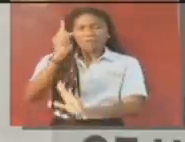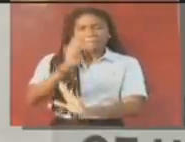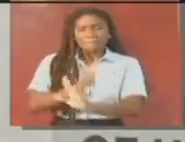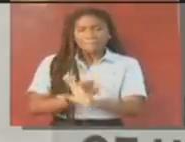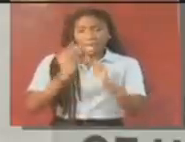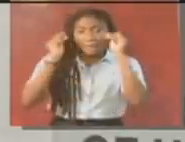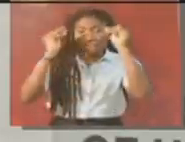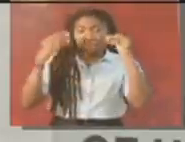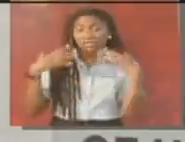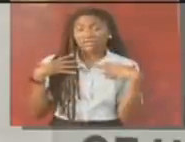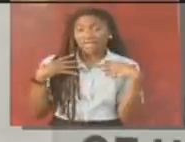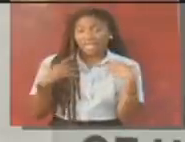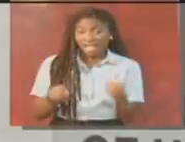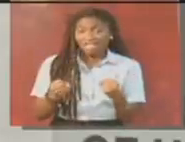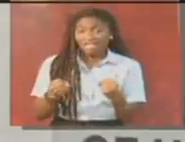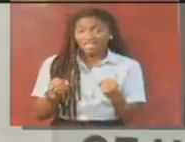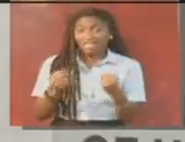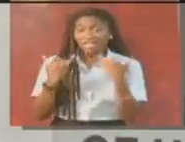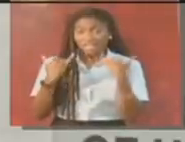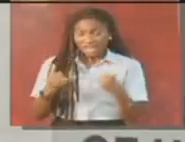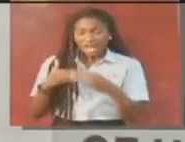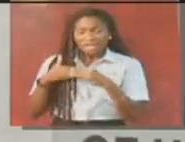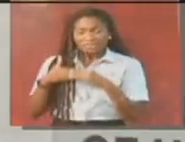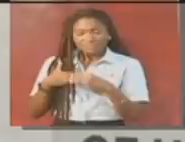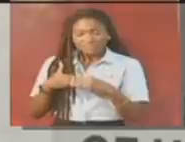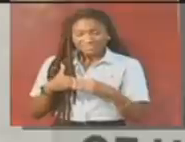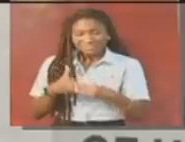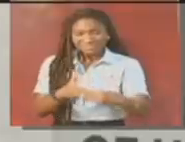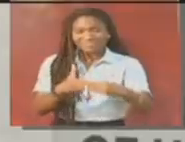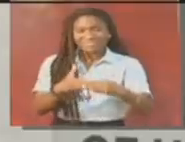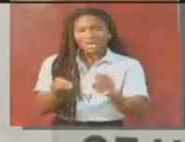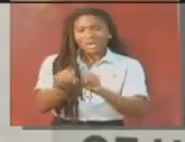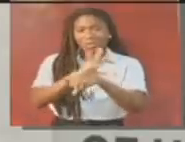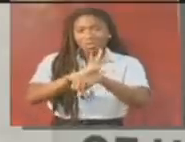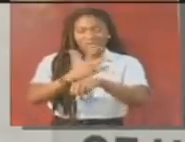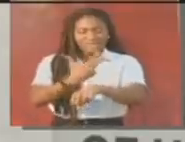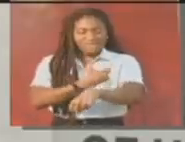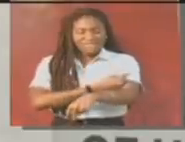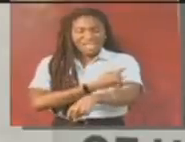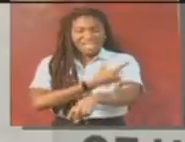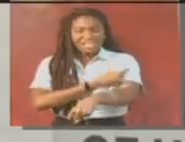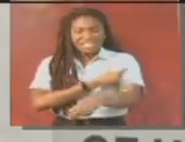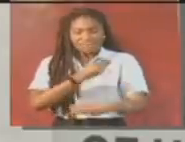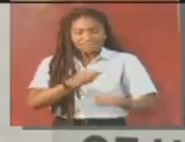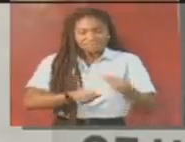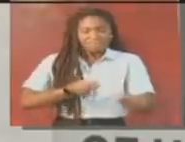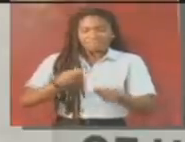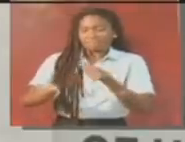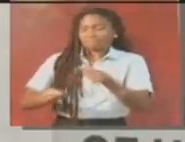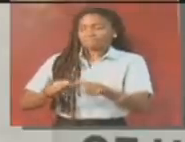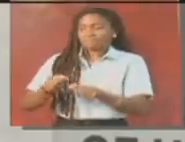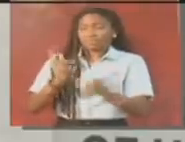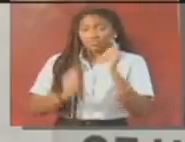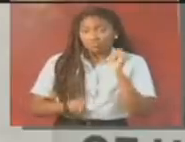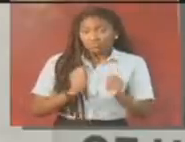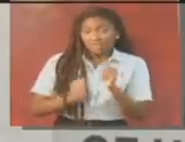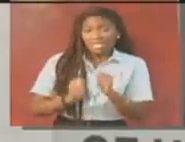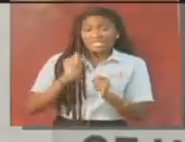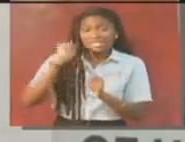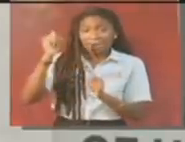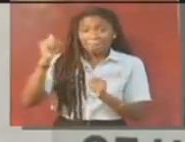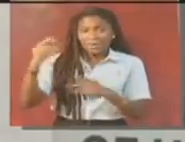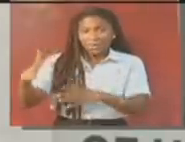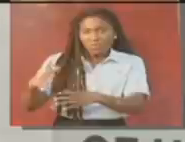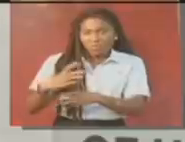is currently spearheading the National COVID-19 Vaccine Deployment Program. Trinidad and Tobago received their first tranche